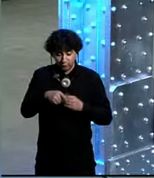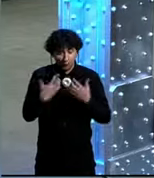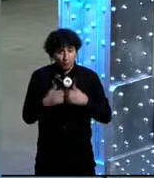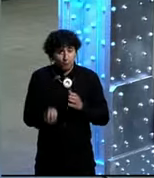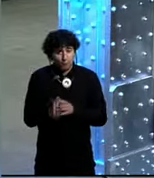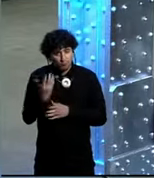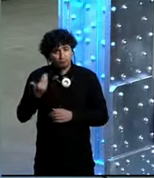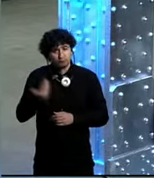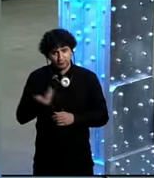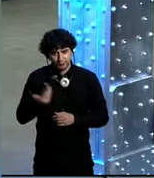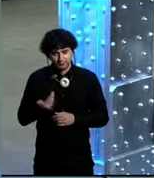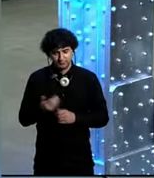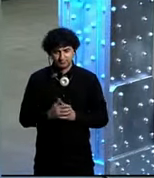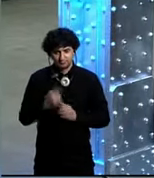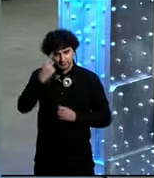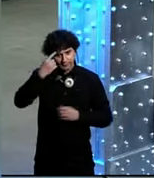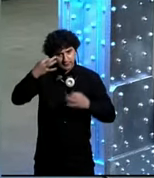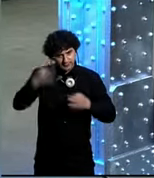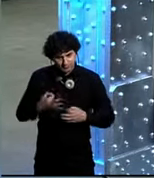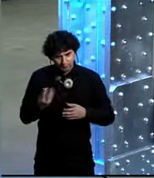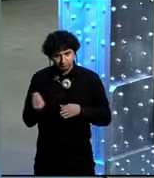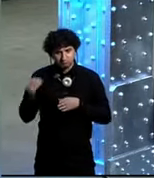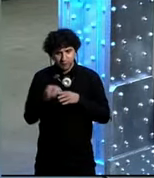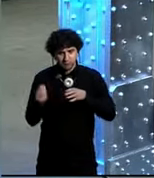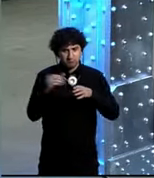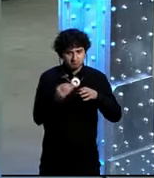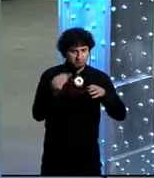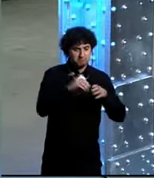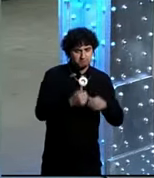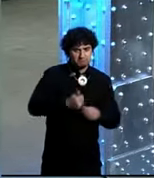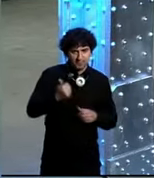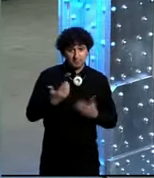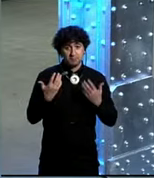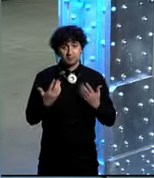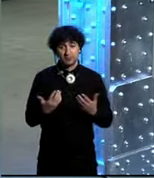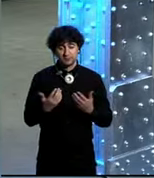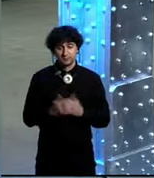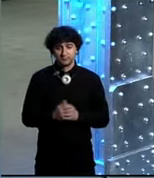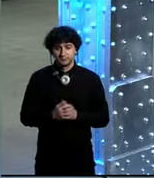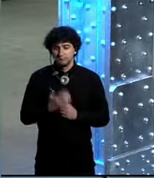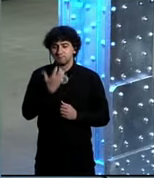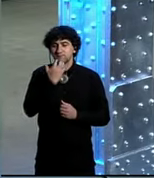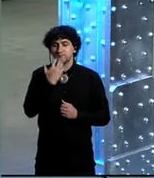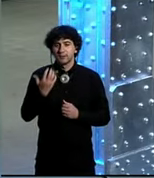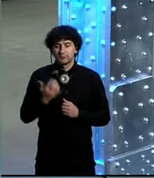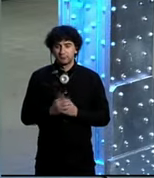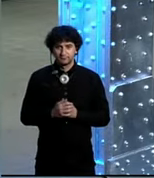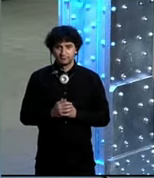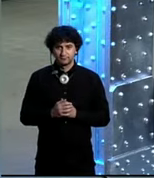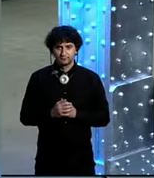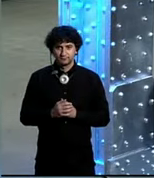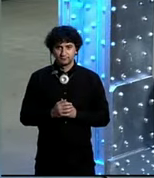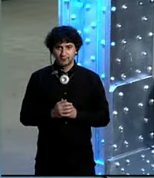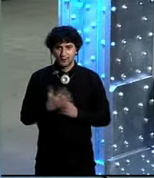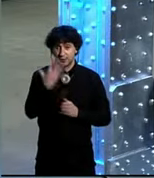sense to incorporate it even more. But I mean, for instance, you could hear the collective sigh amongst the 500 people in the